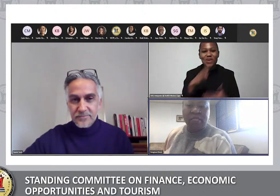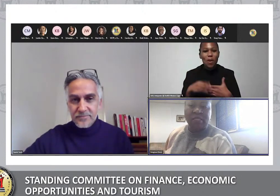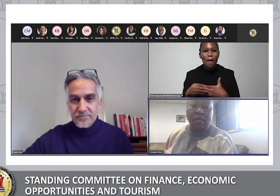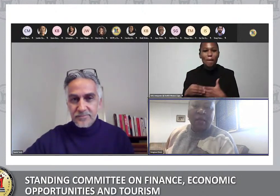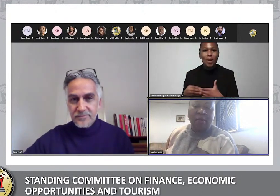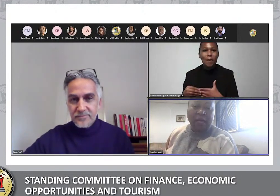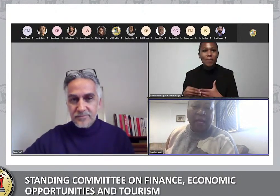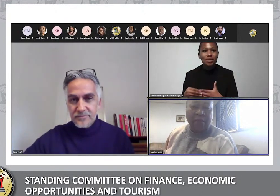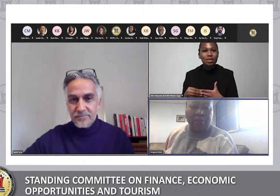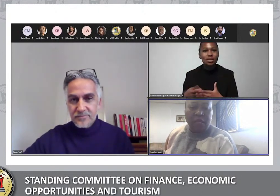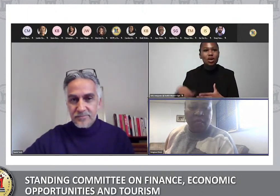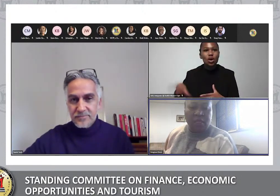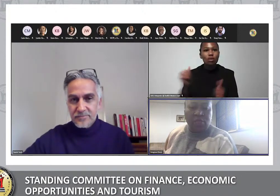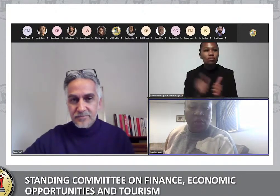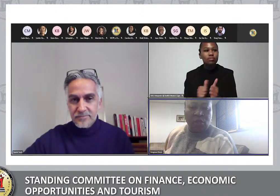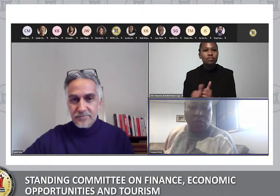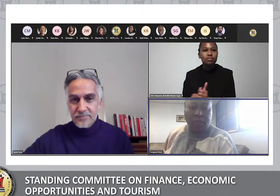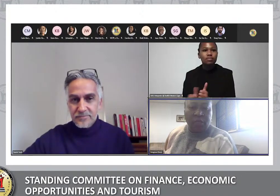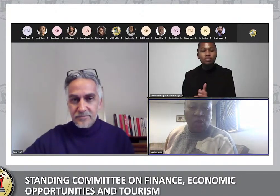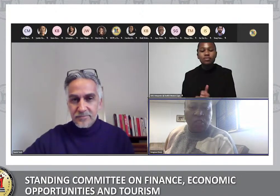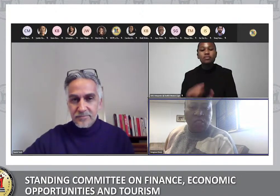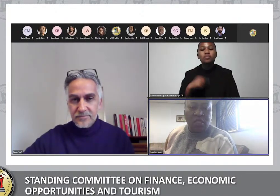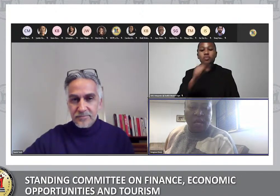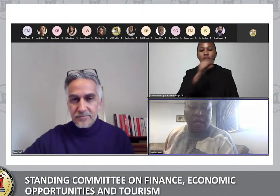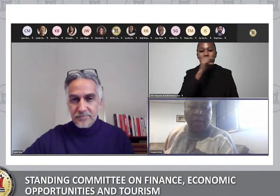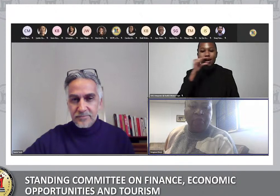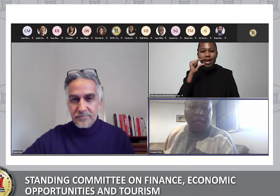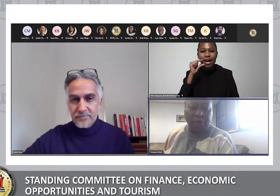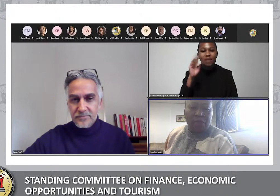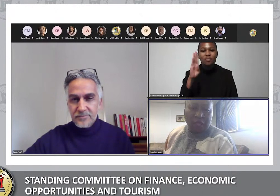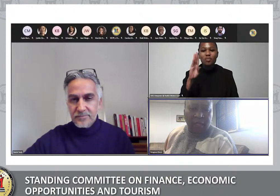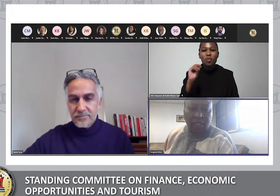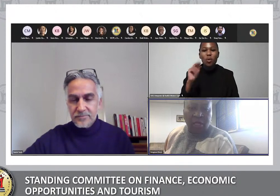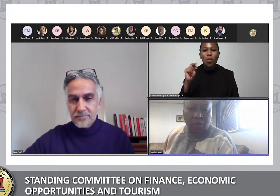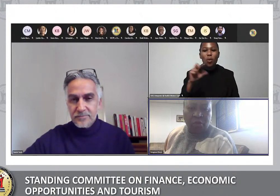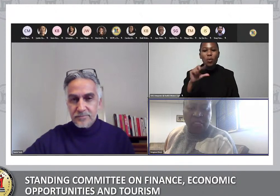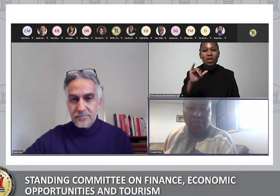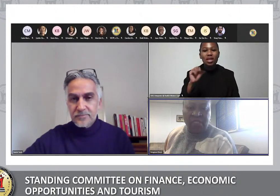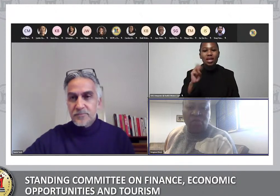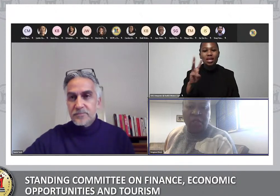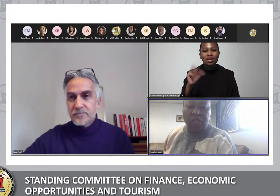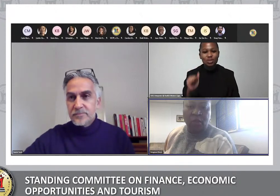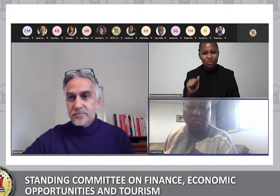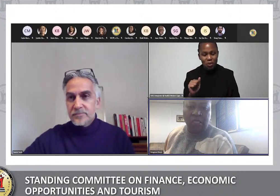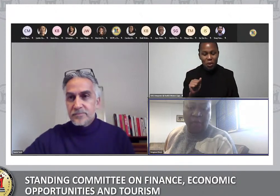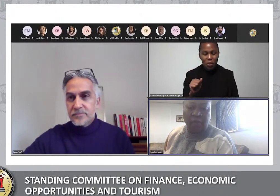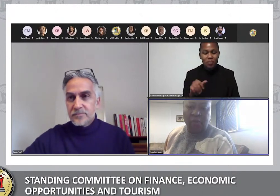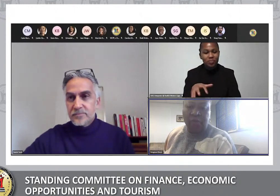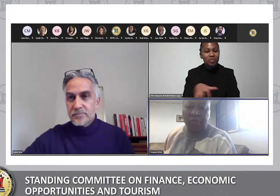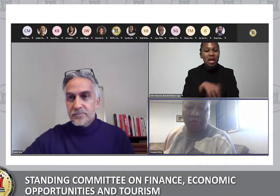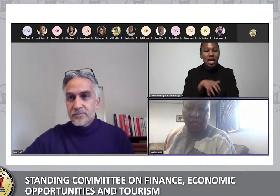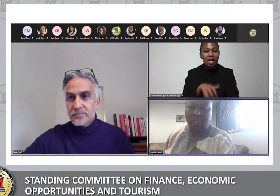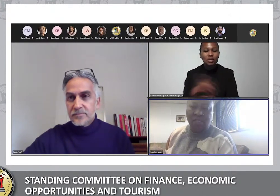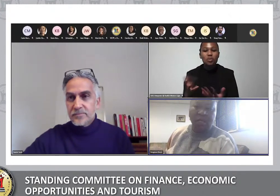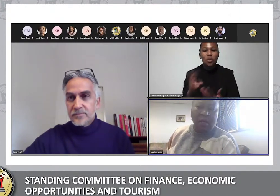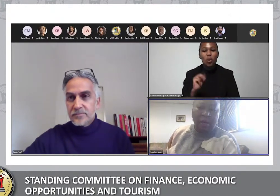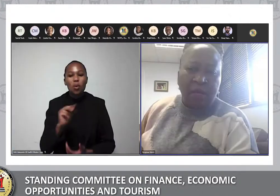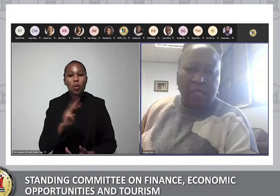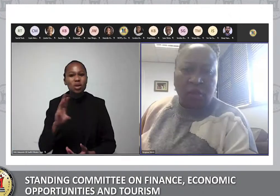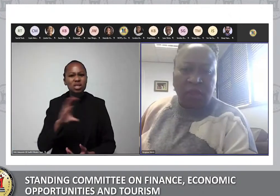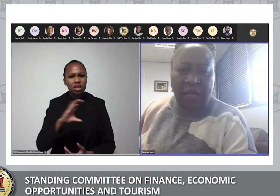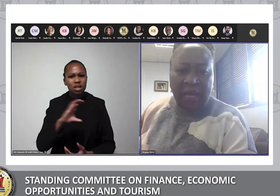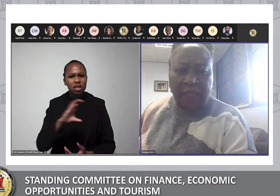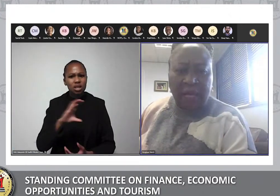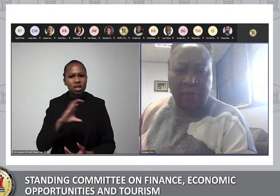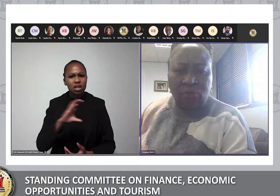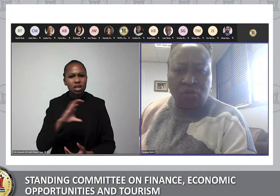of the colleagues. My name is Bongiswa Madodi. I am the head of the Agricultural Economic Services within the Western Cape Department of Agriculture.